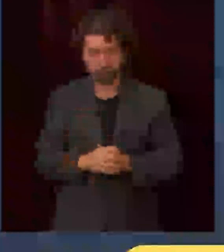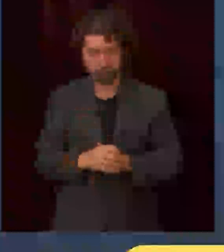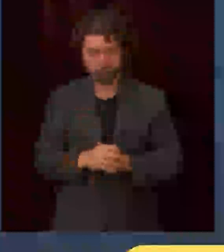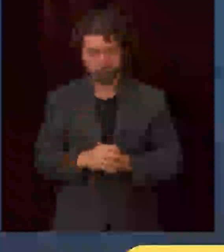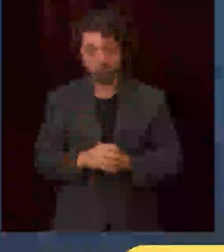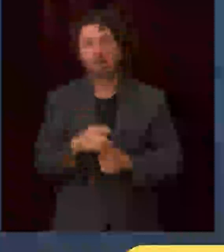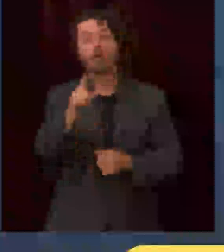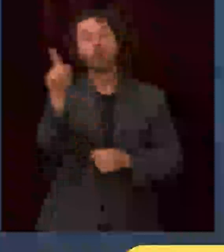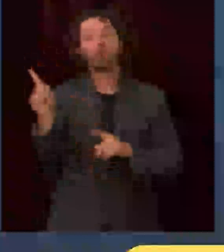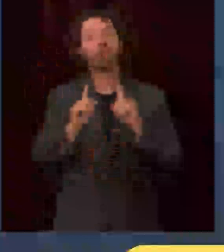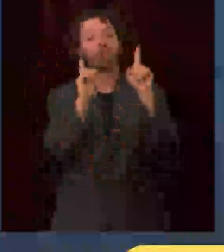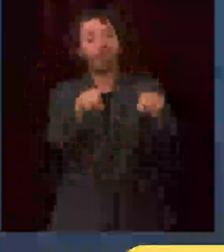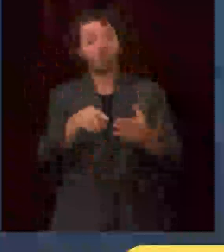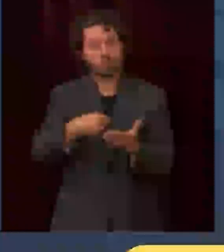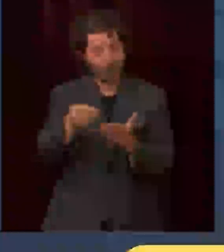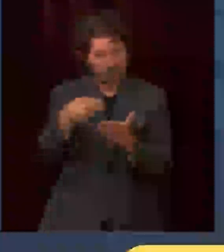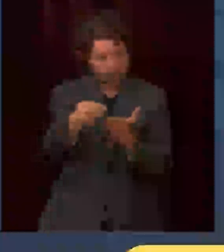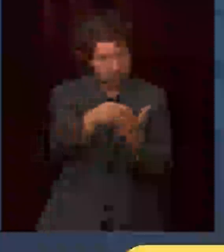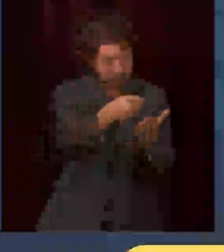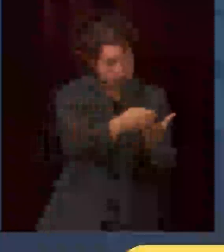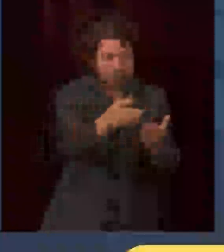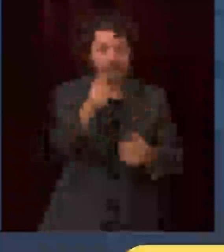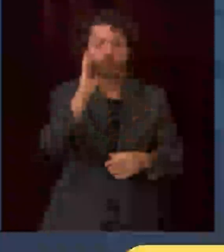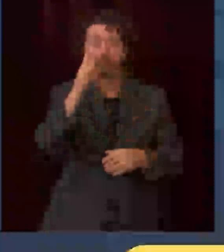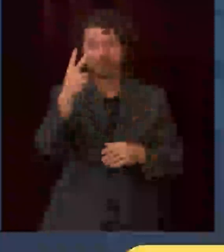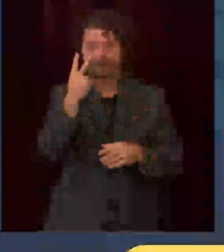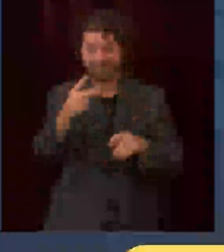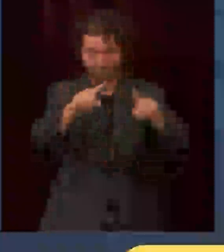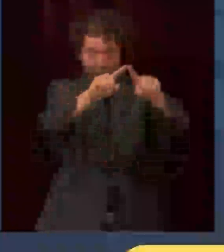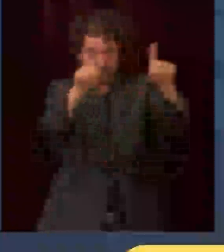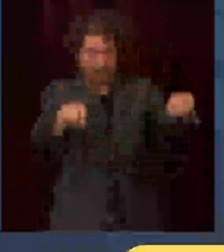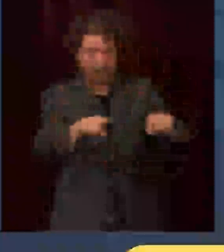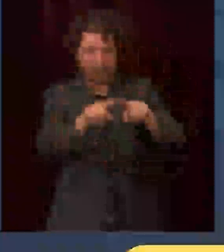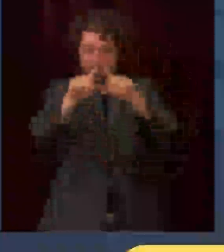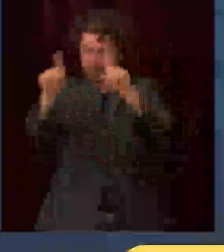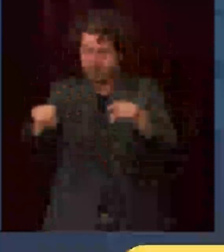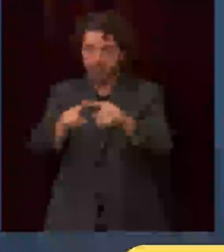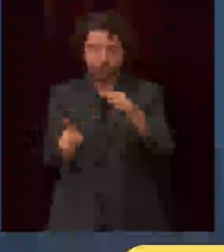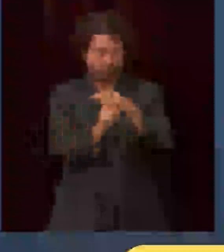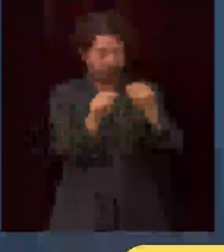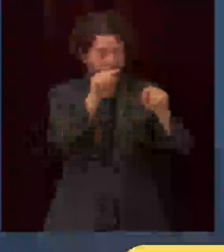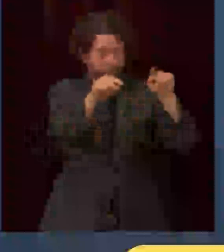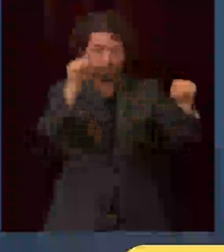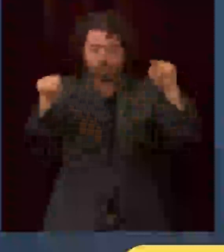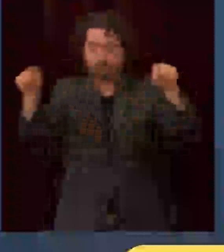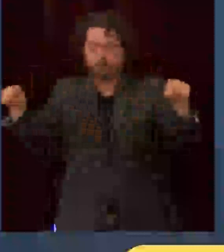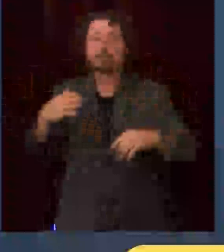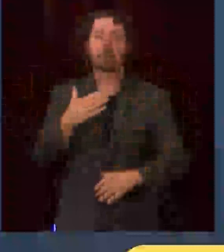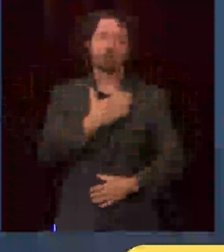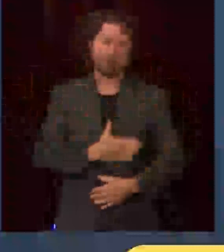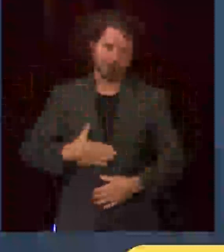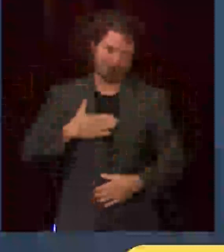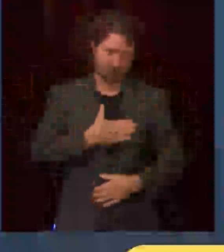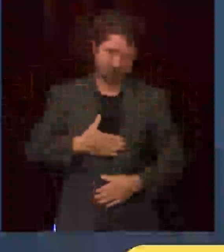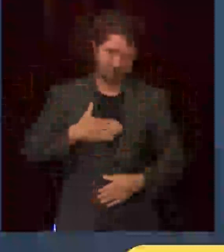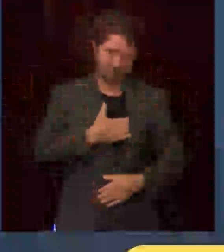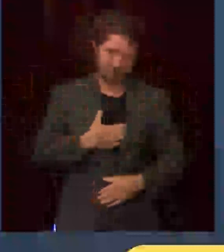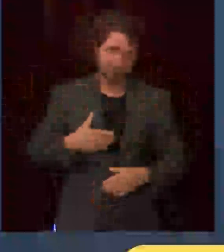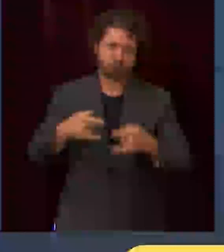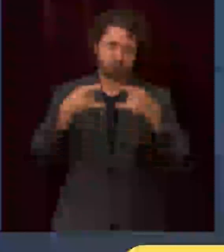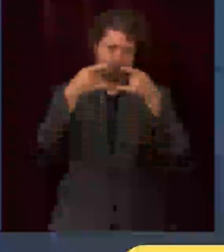asking us to wear these face coverings. And in fact, I think we have one of those. If it's not up, it could